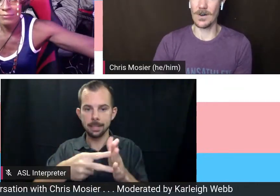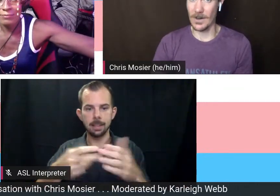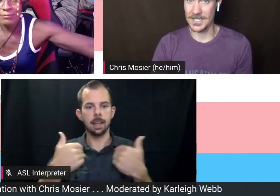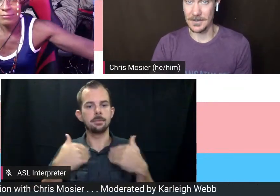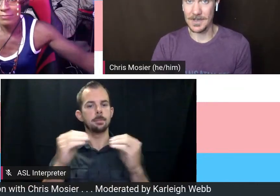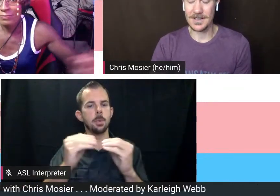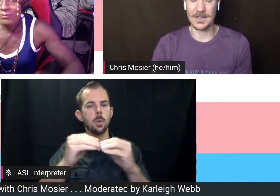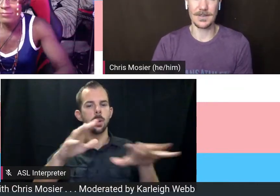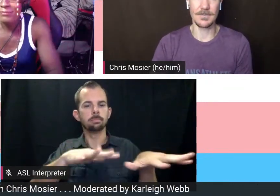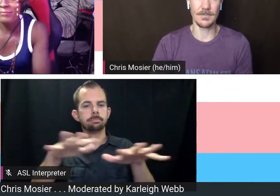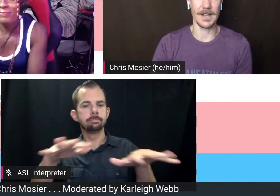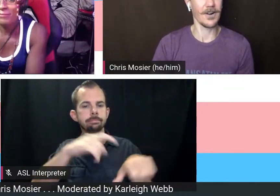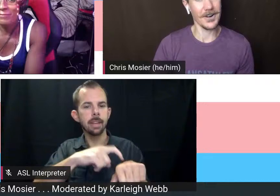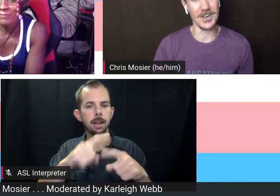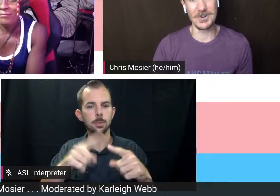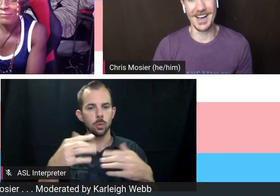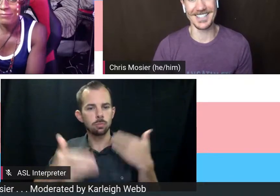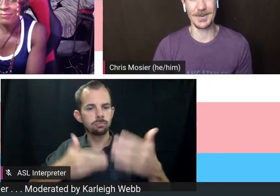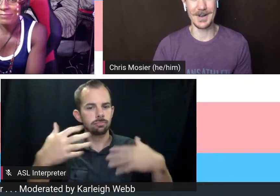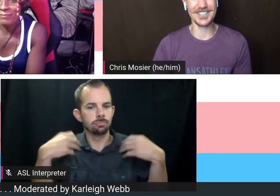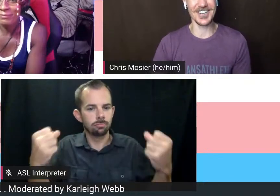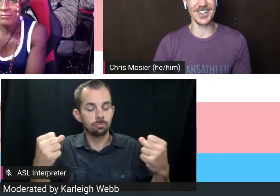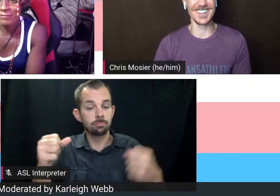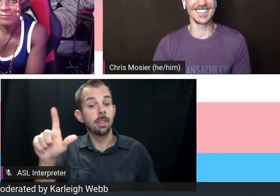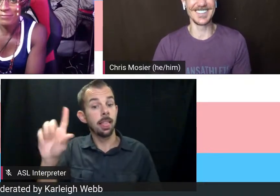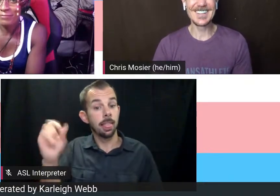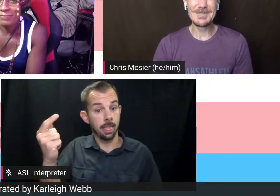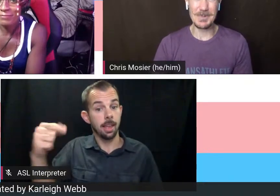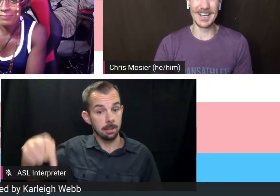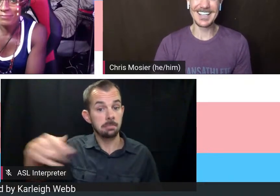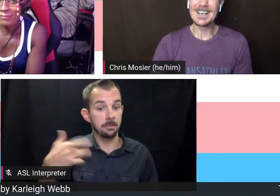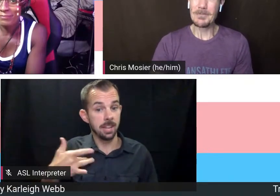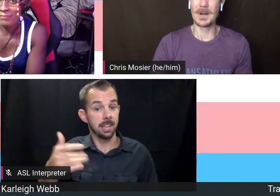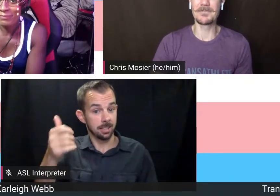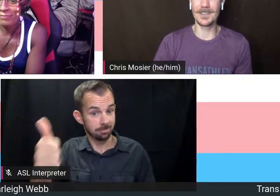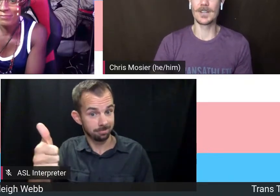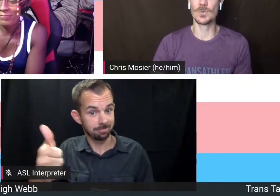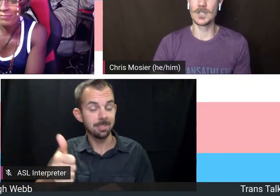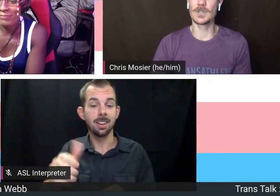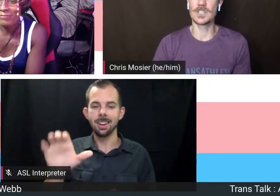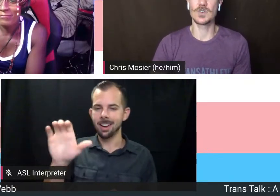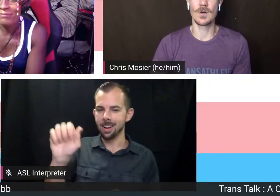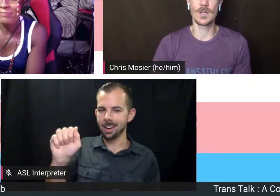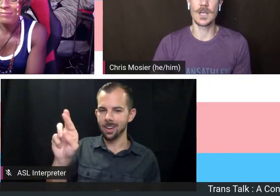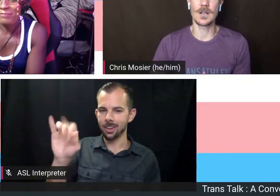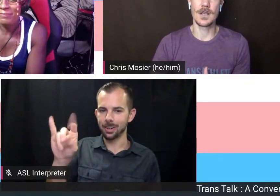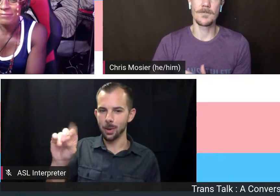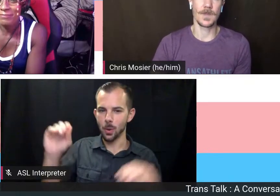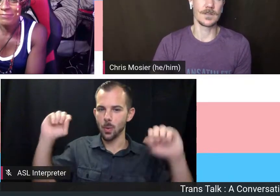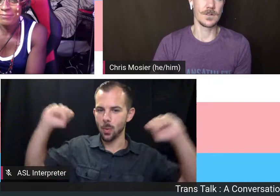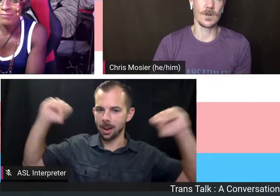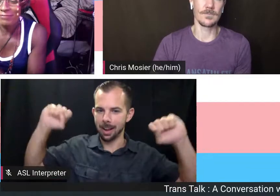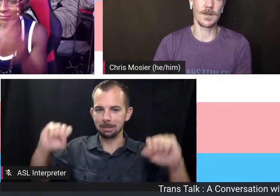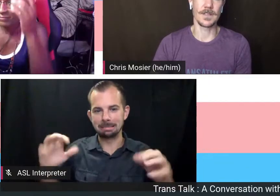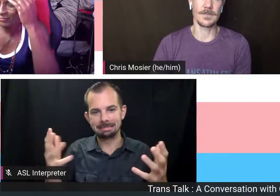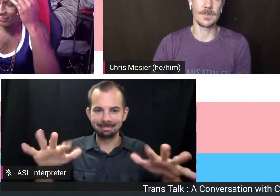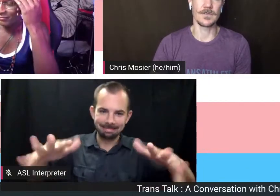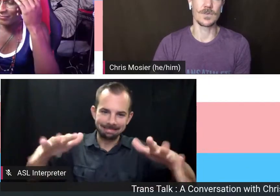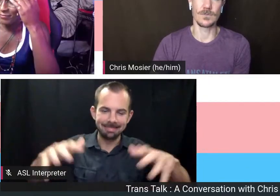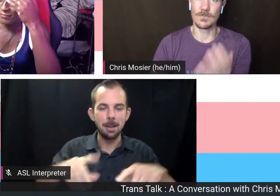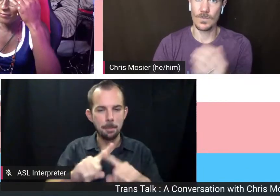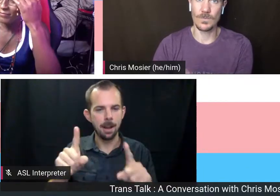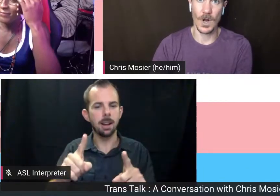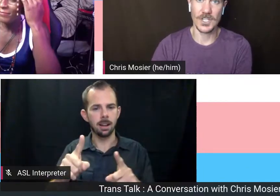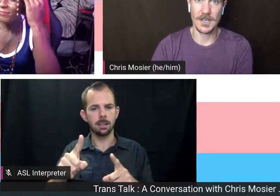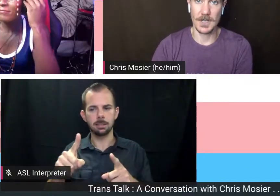feeling awesome. My cardio, not so much, but I'm feeling really, really strong. And I think